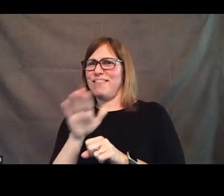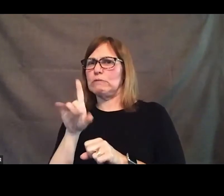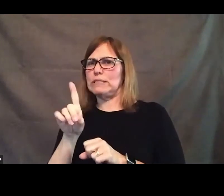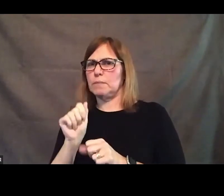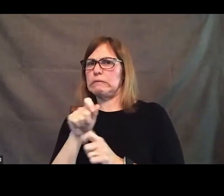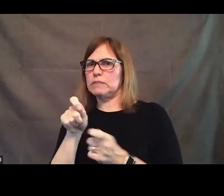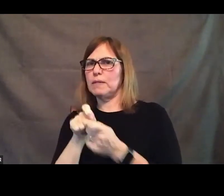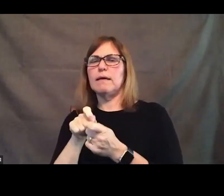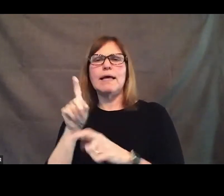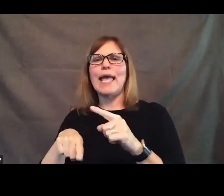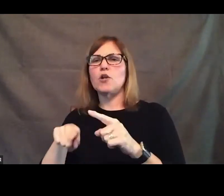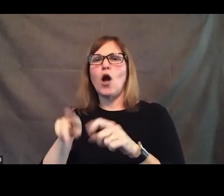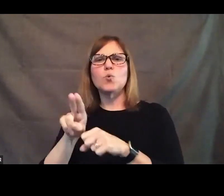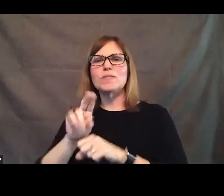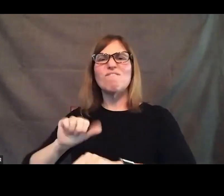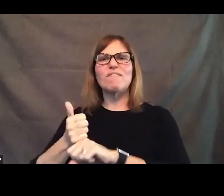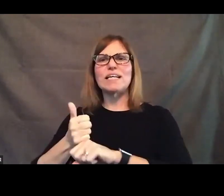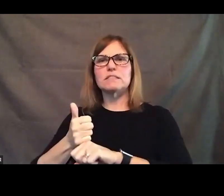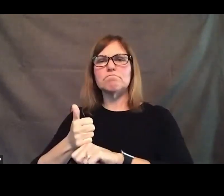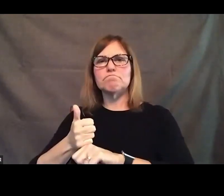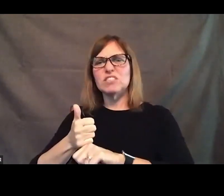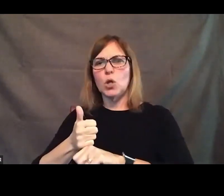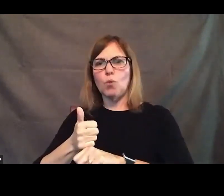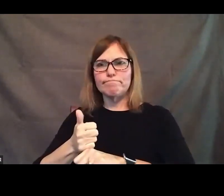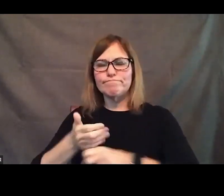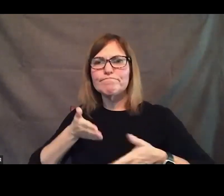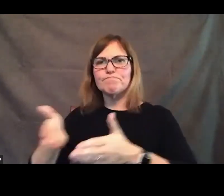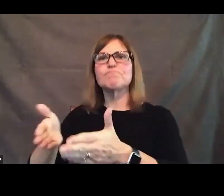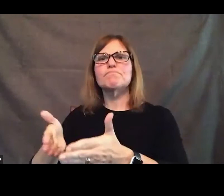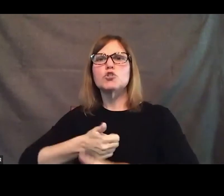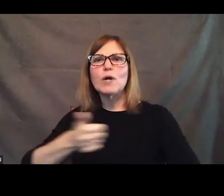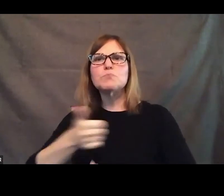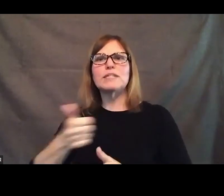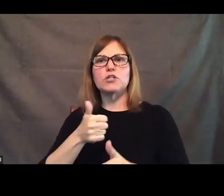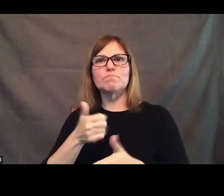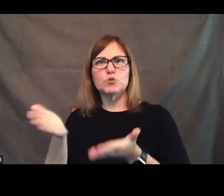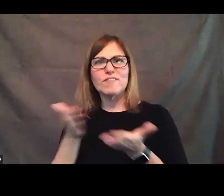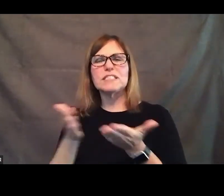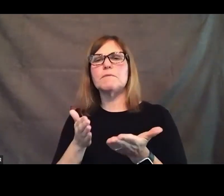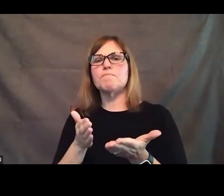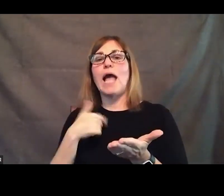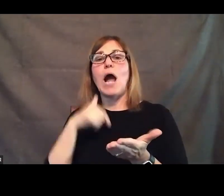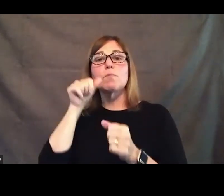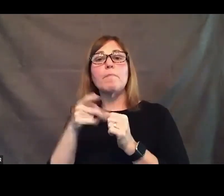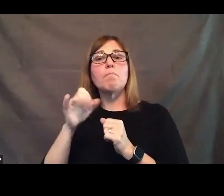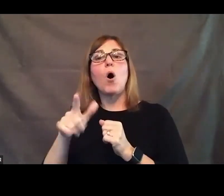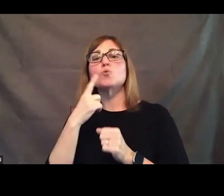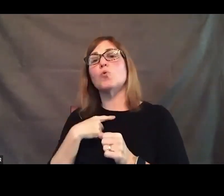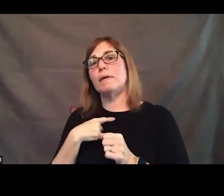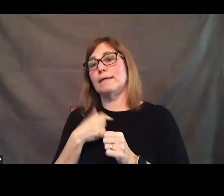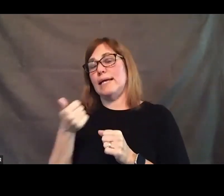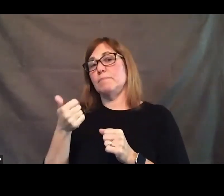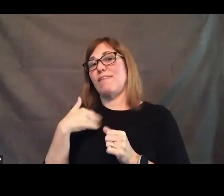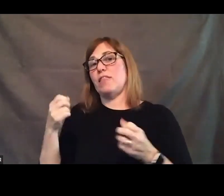fixed route buses or light rail services. I remember Paul telling me that he had the opportunity to testify